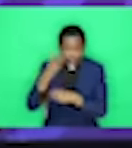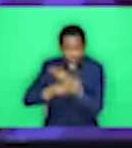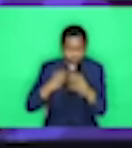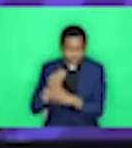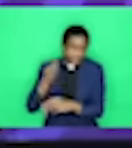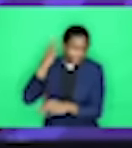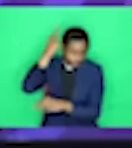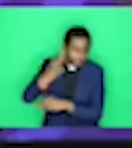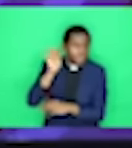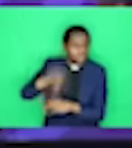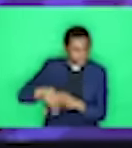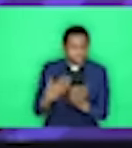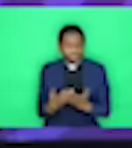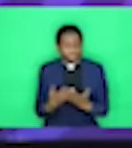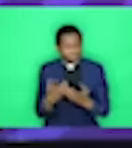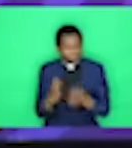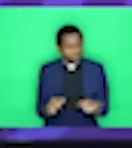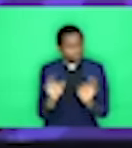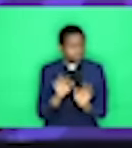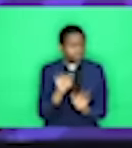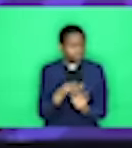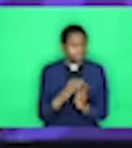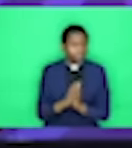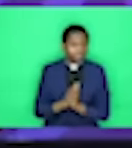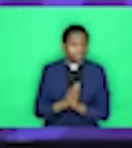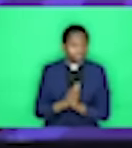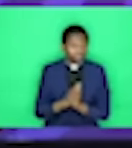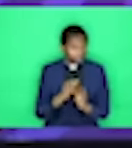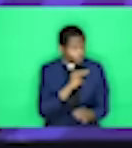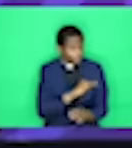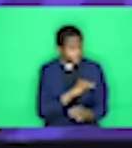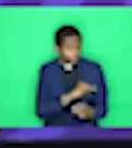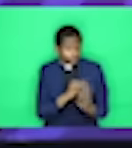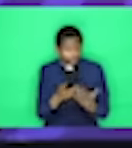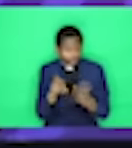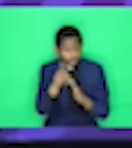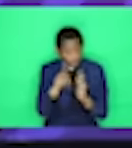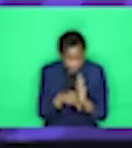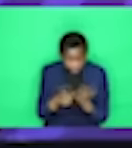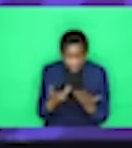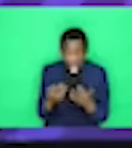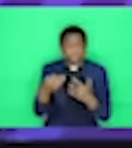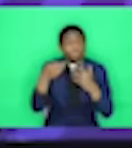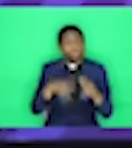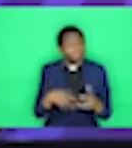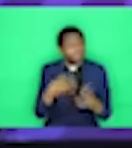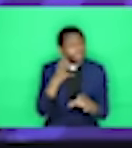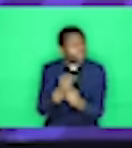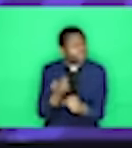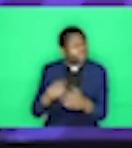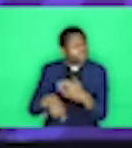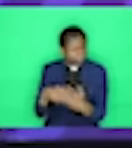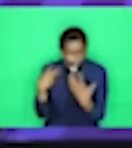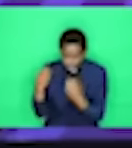pa hu susu dia ni panyina jitum se eye. Moral principles will result in strong institutions. Abrabo pa wo yi